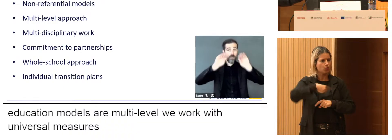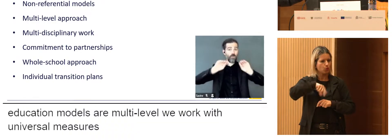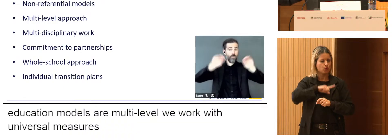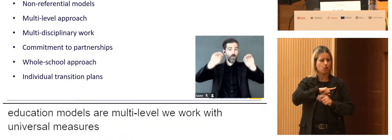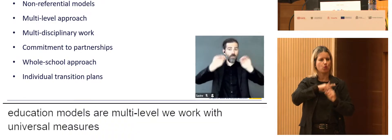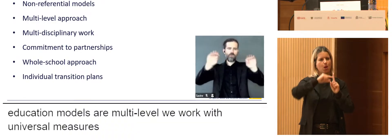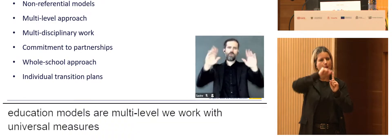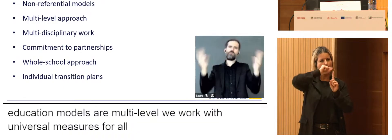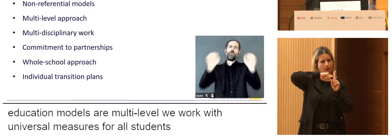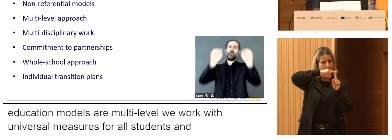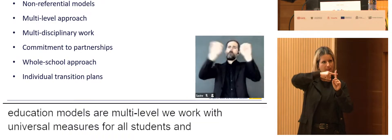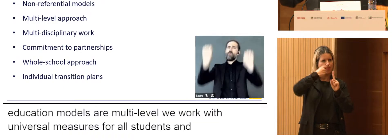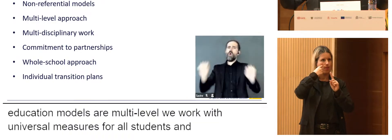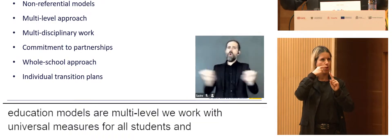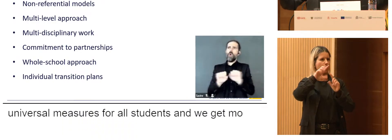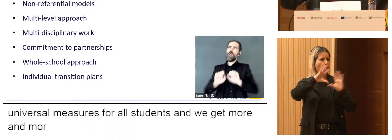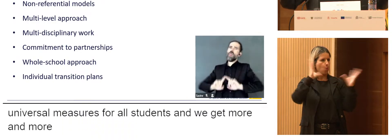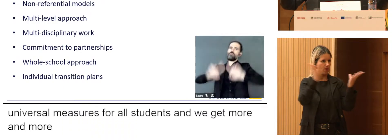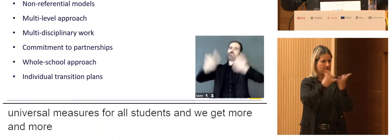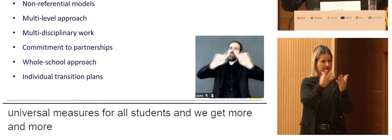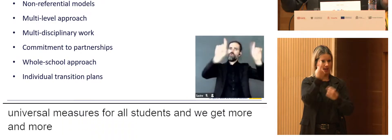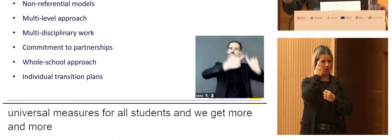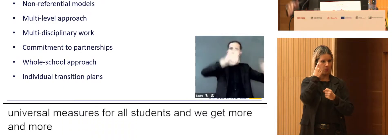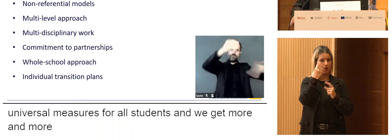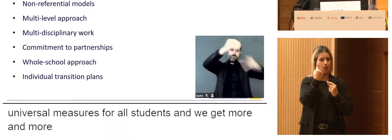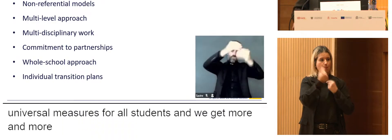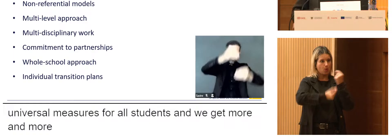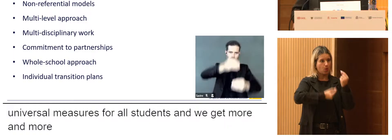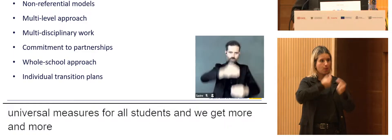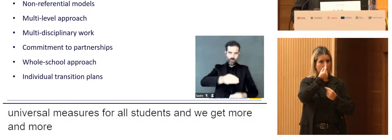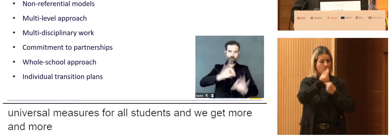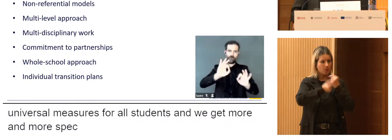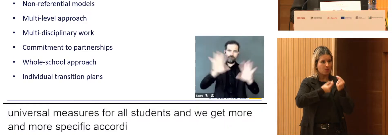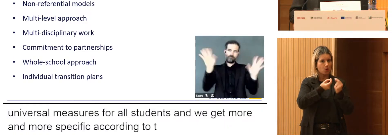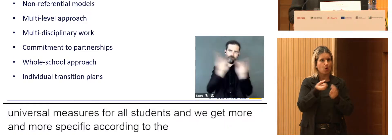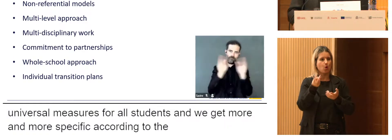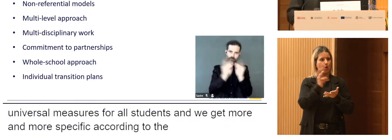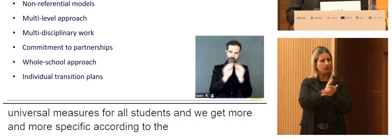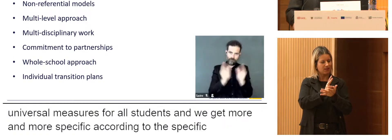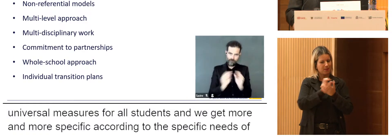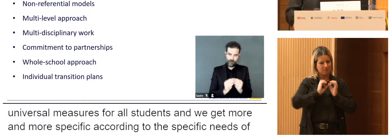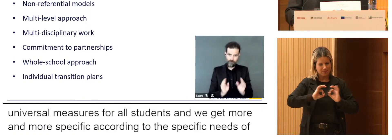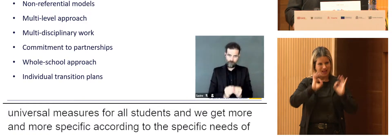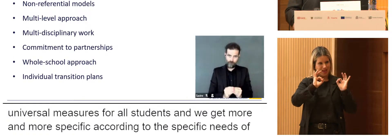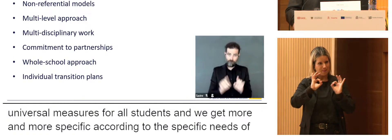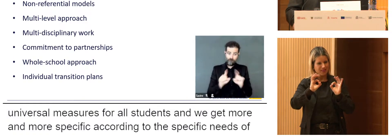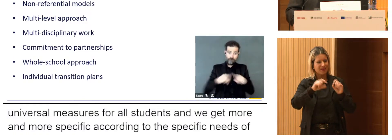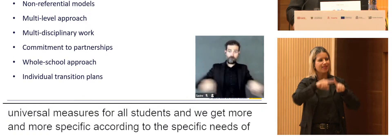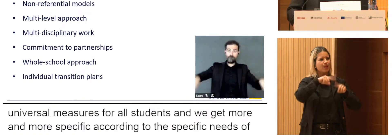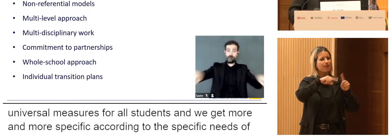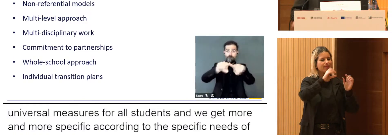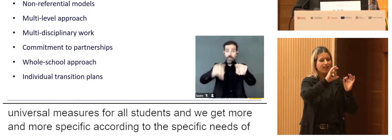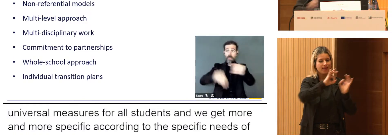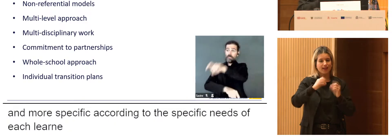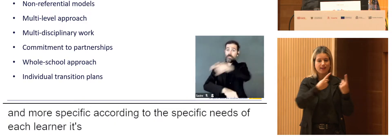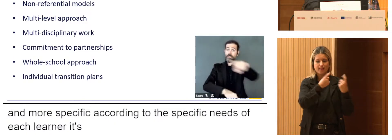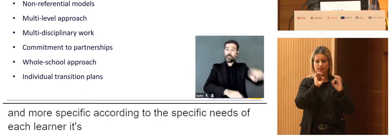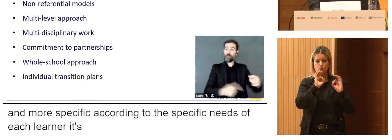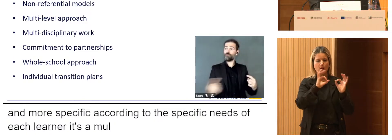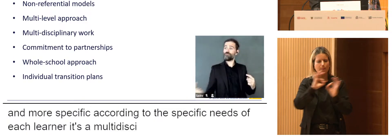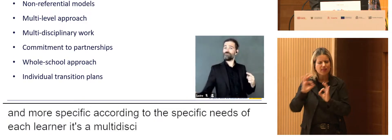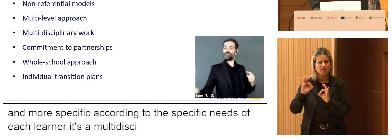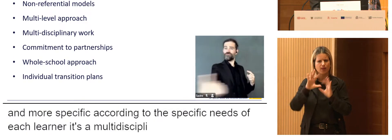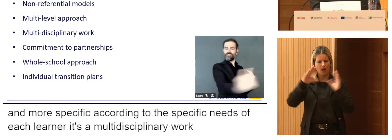students, and we get more and more specific according to the specific needs of each learner. It's a multidisciplinary